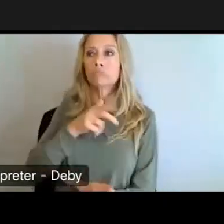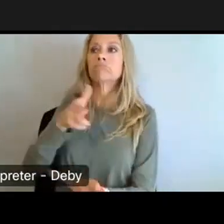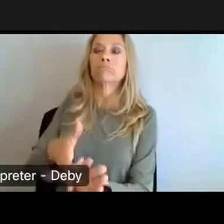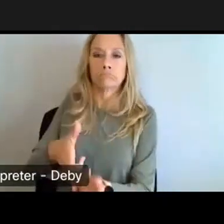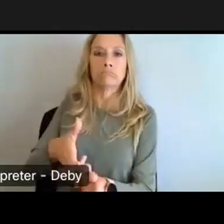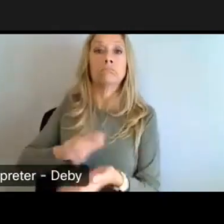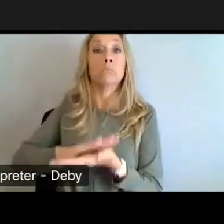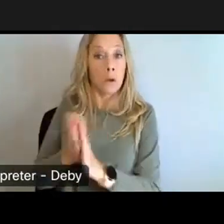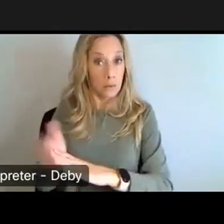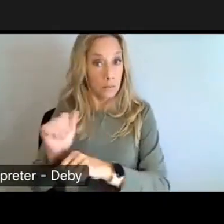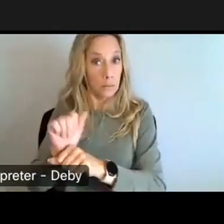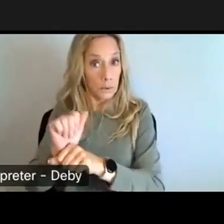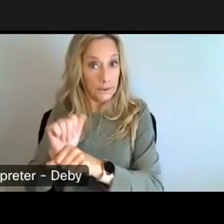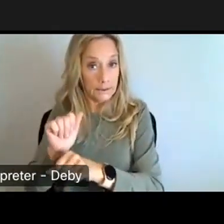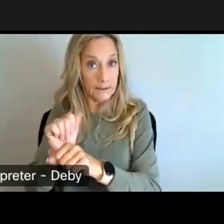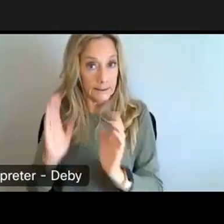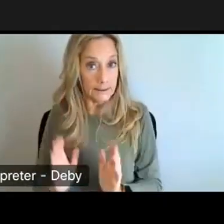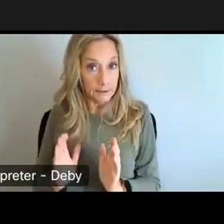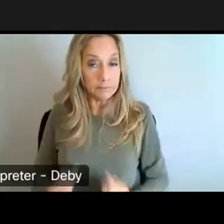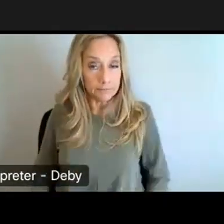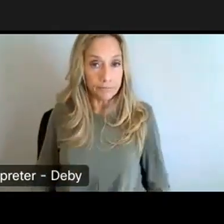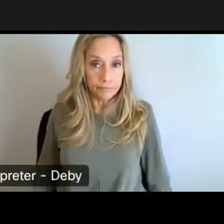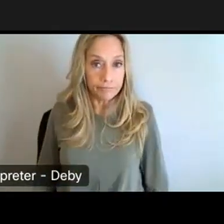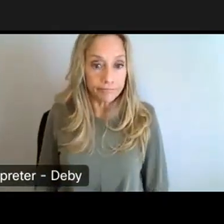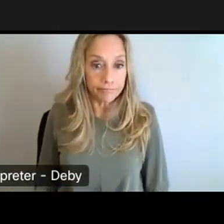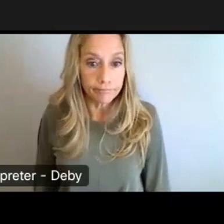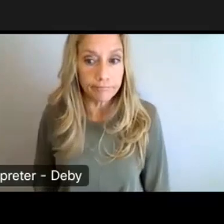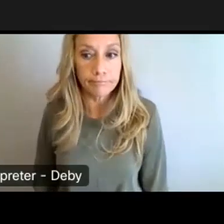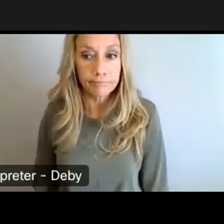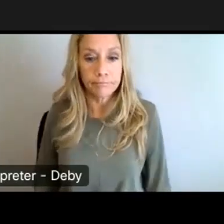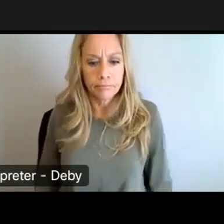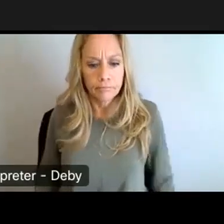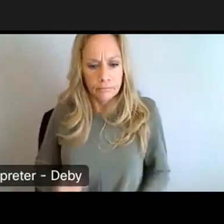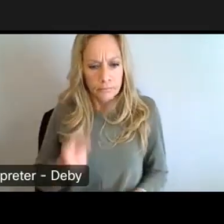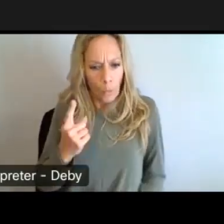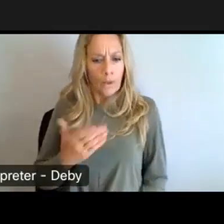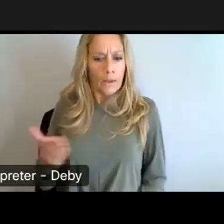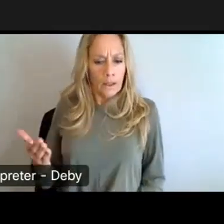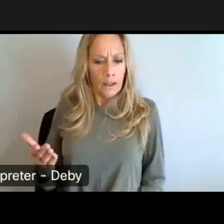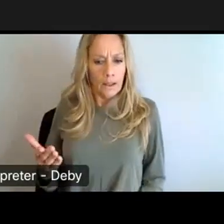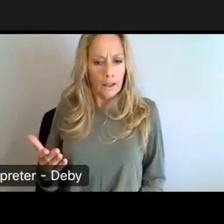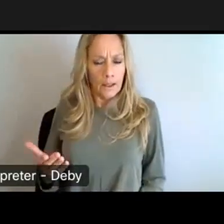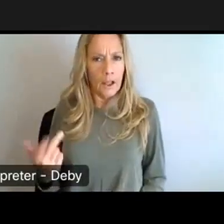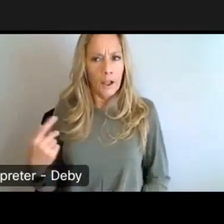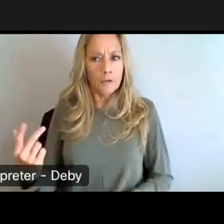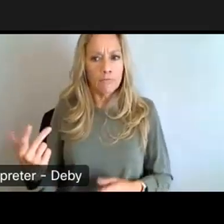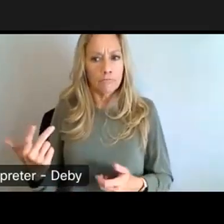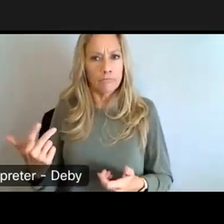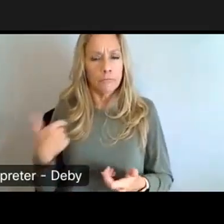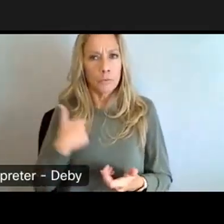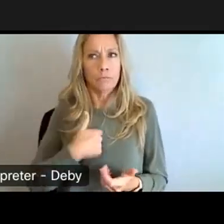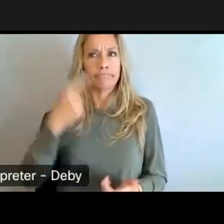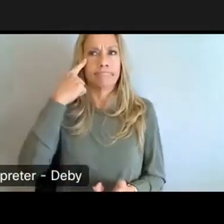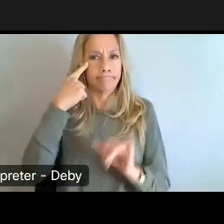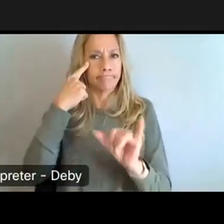Once I became an employee, um, one of the first things that we kind of realized is, I'm going to have